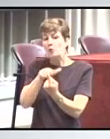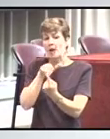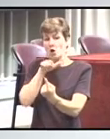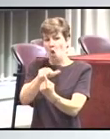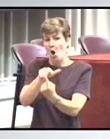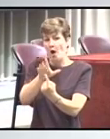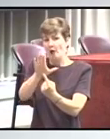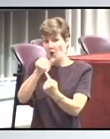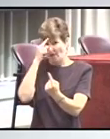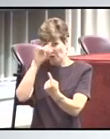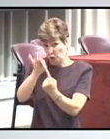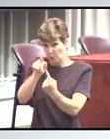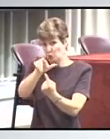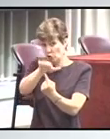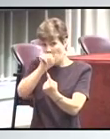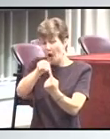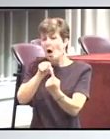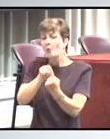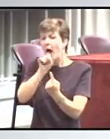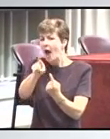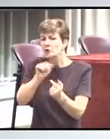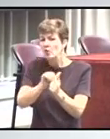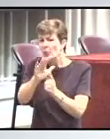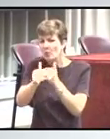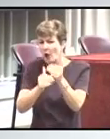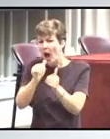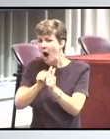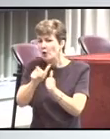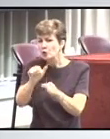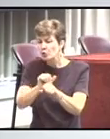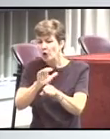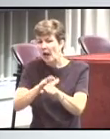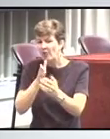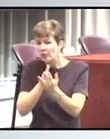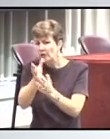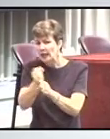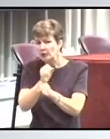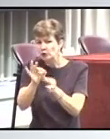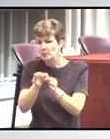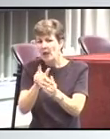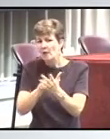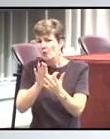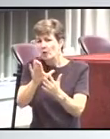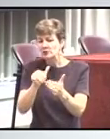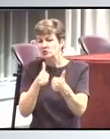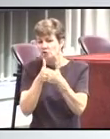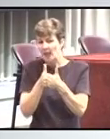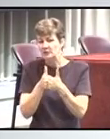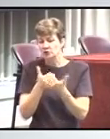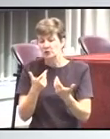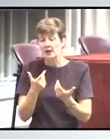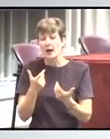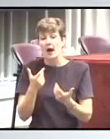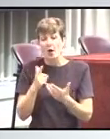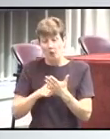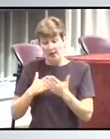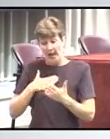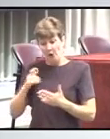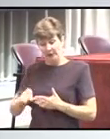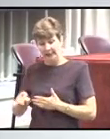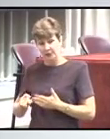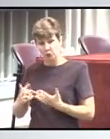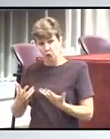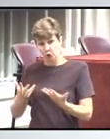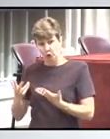could talk a little bit about their process and their structure, and some of the challenges faced, and some of what our needs